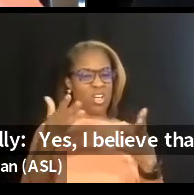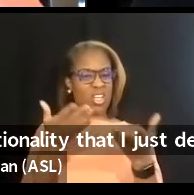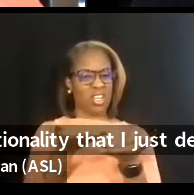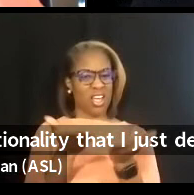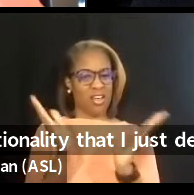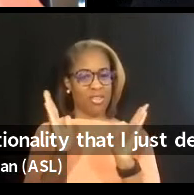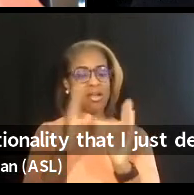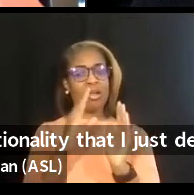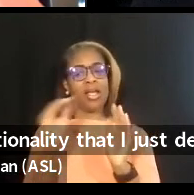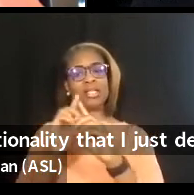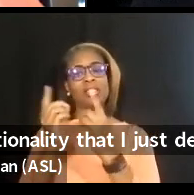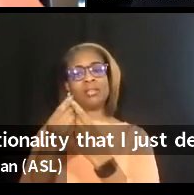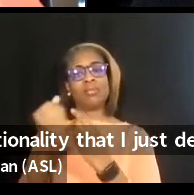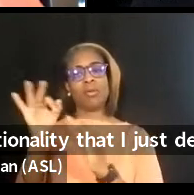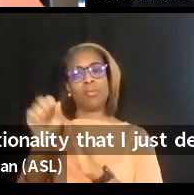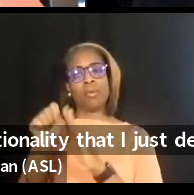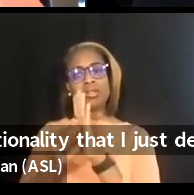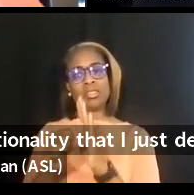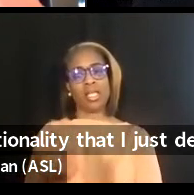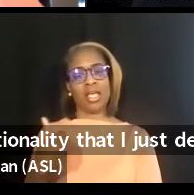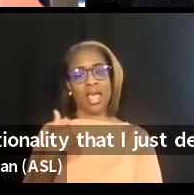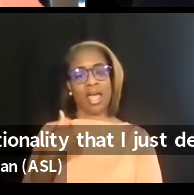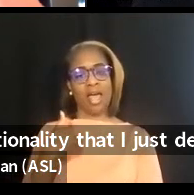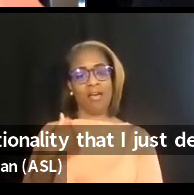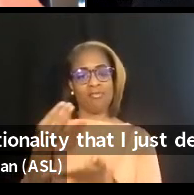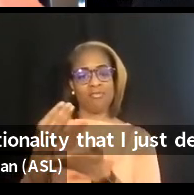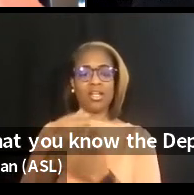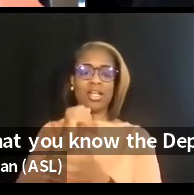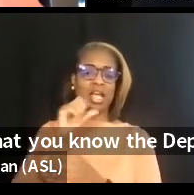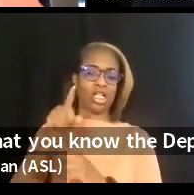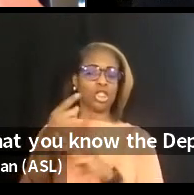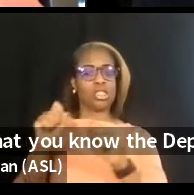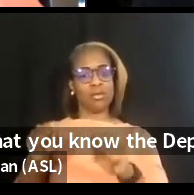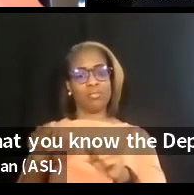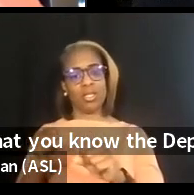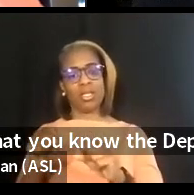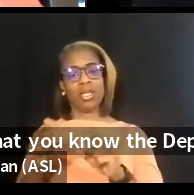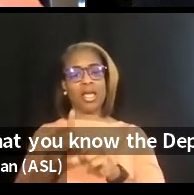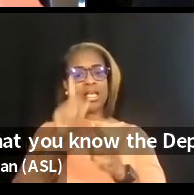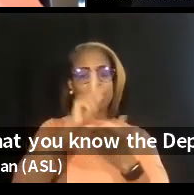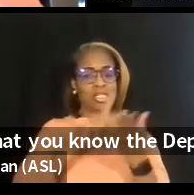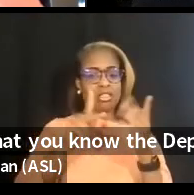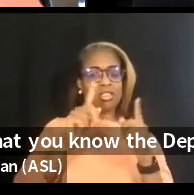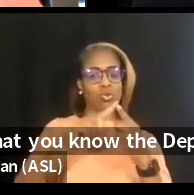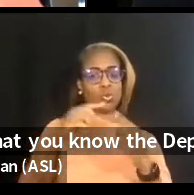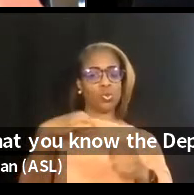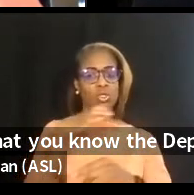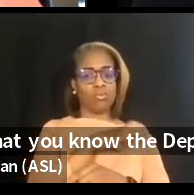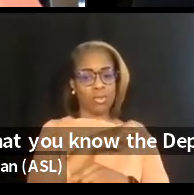know, the Department of State has the funding, you know, not just the ability as secretary to the commission